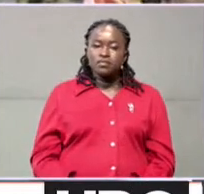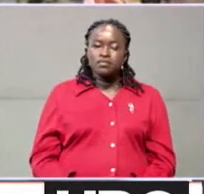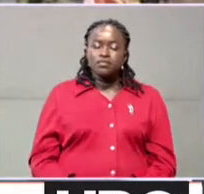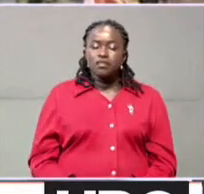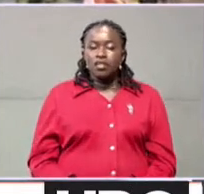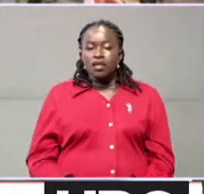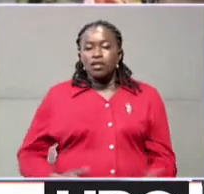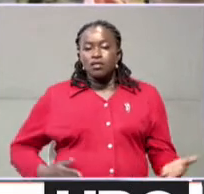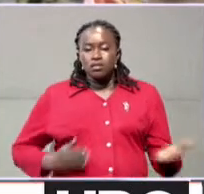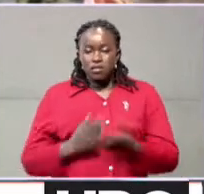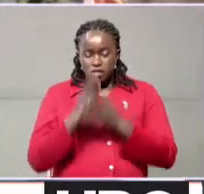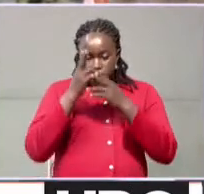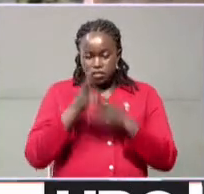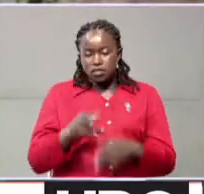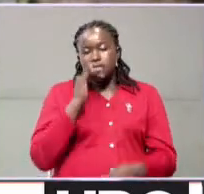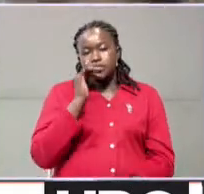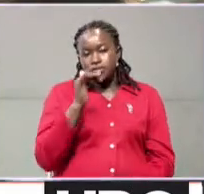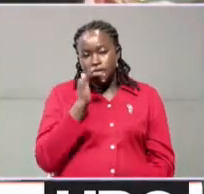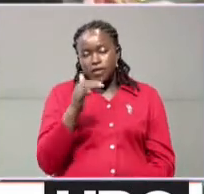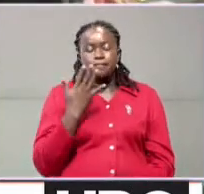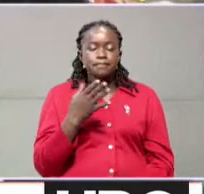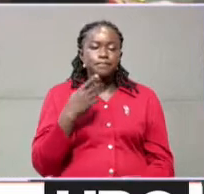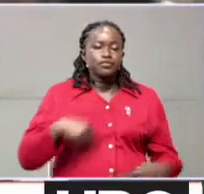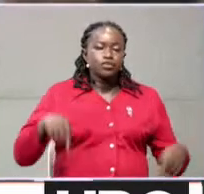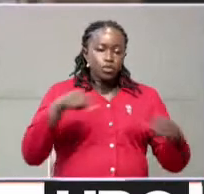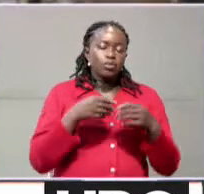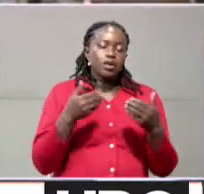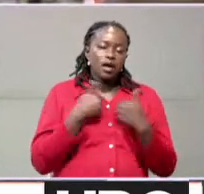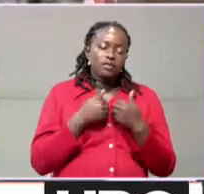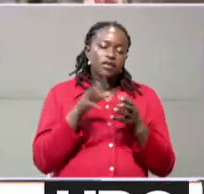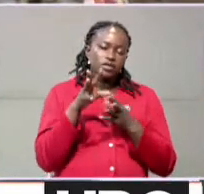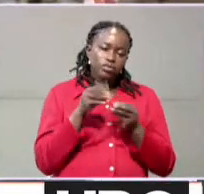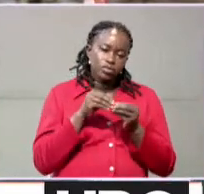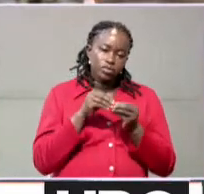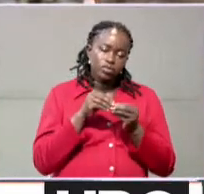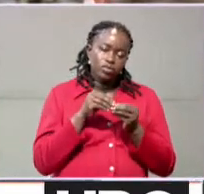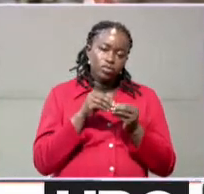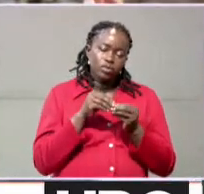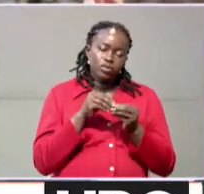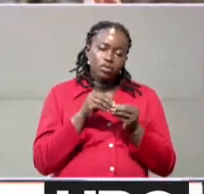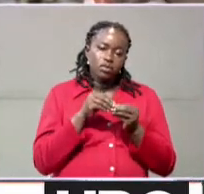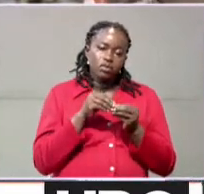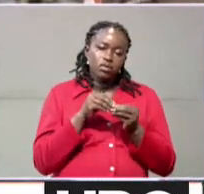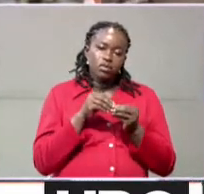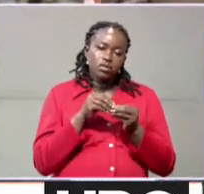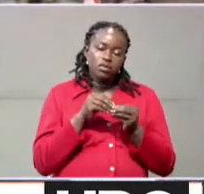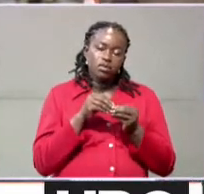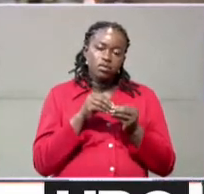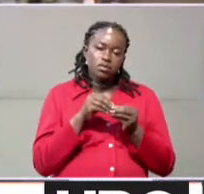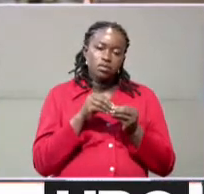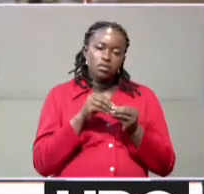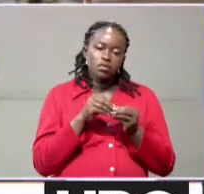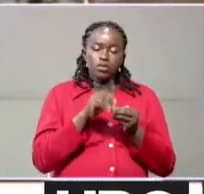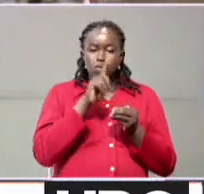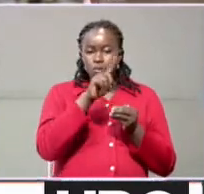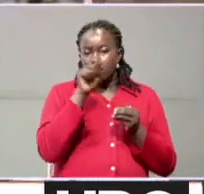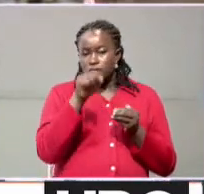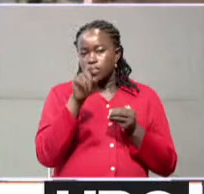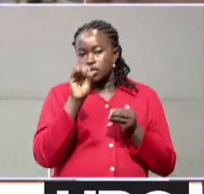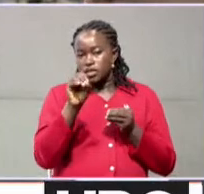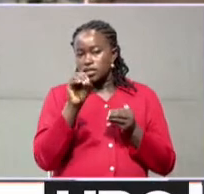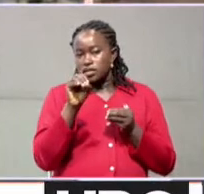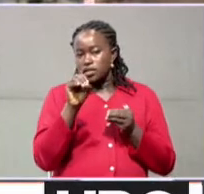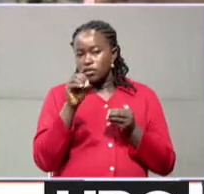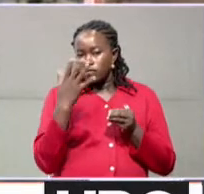right on our speaker we do have a total of 1 1.059